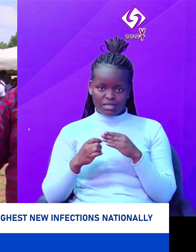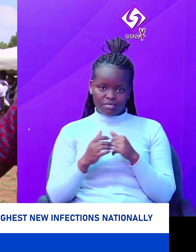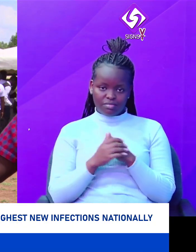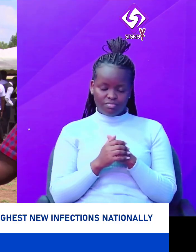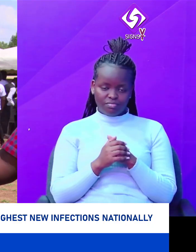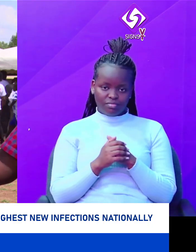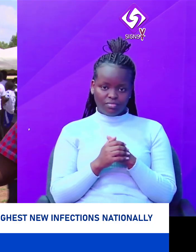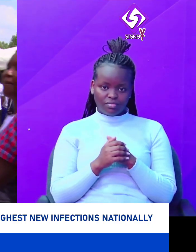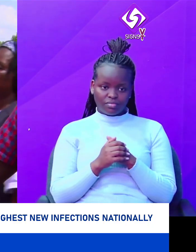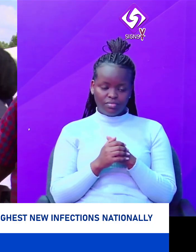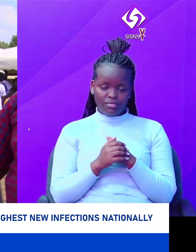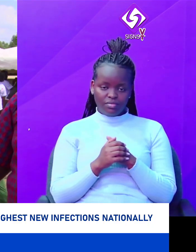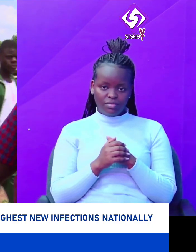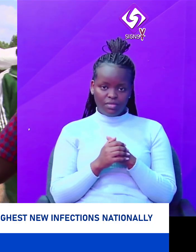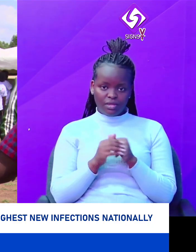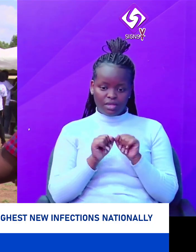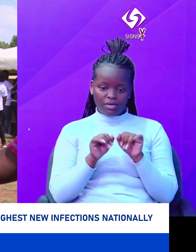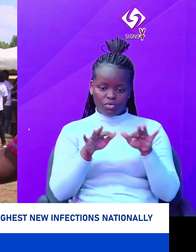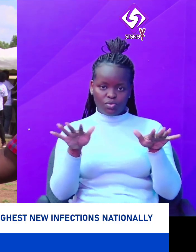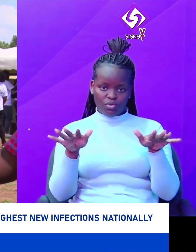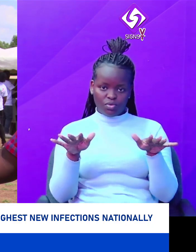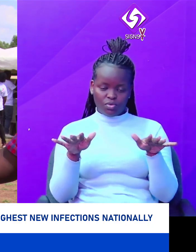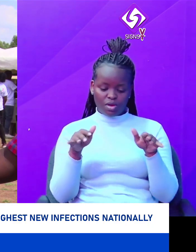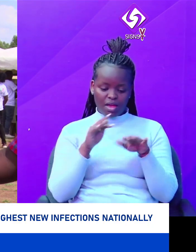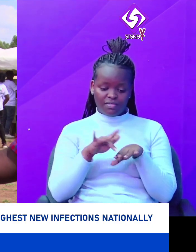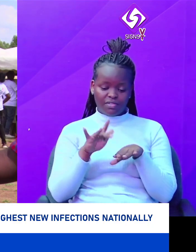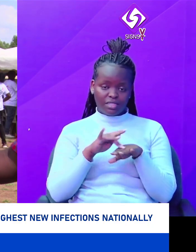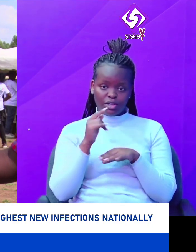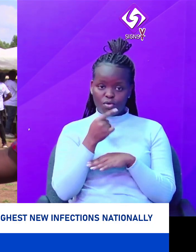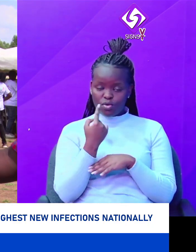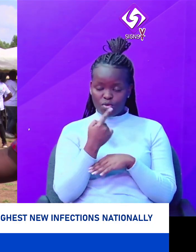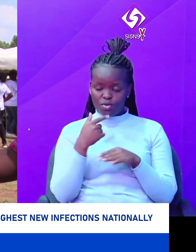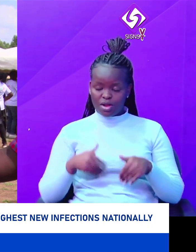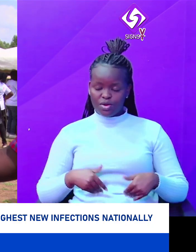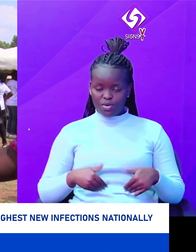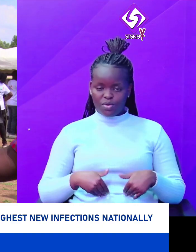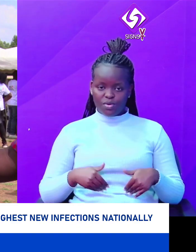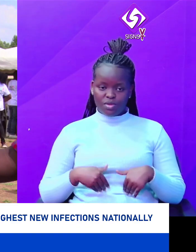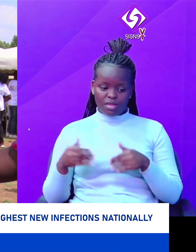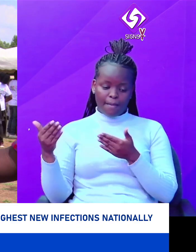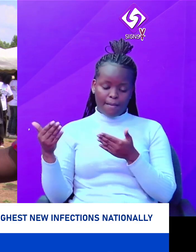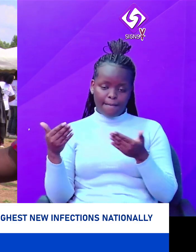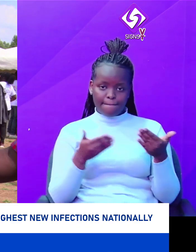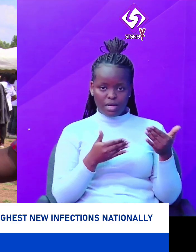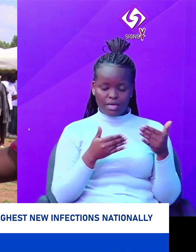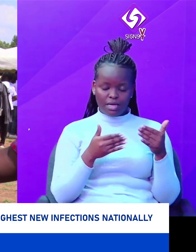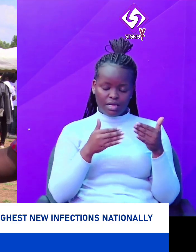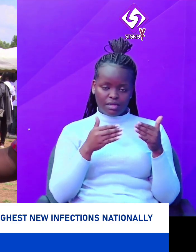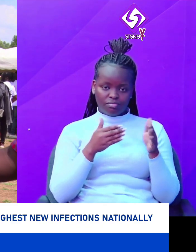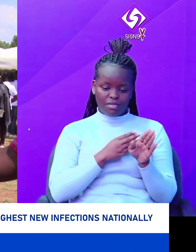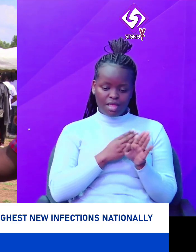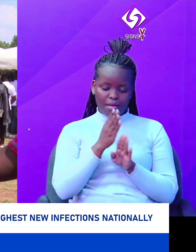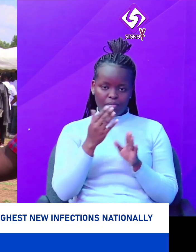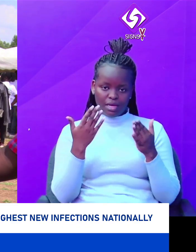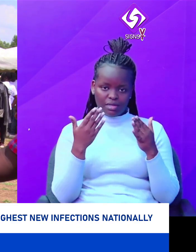And triple threat is affecting majorly young people who are bringing a significant percentage in